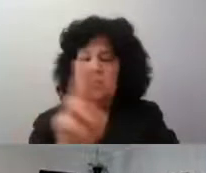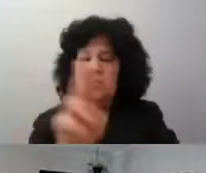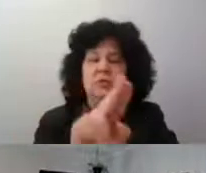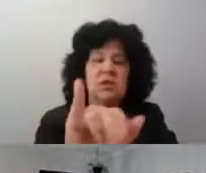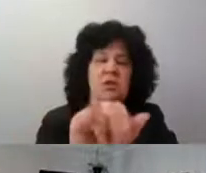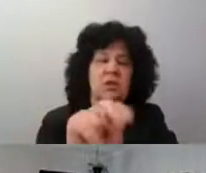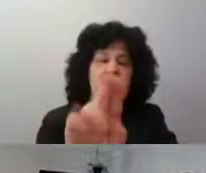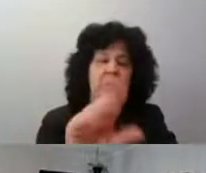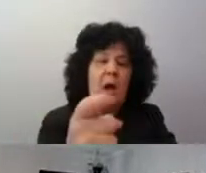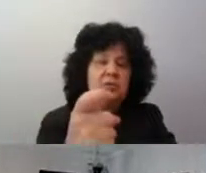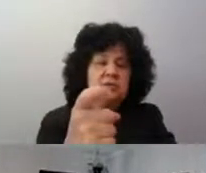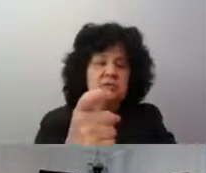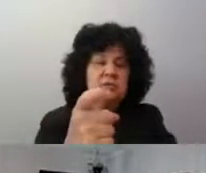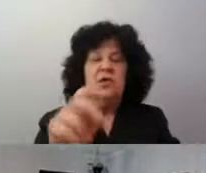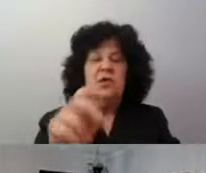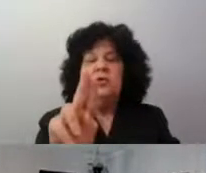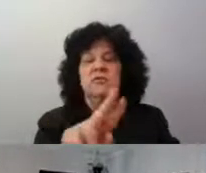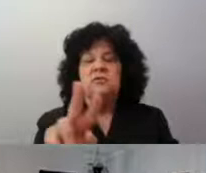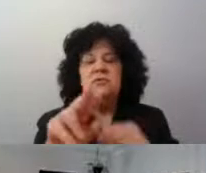via email, which is